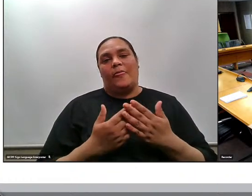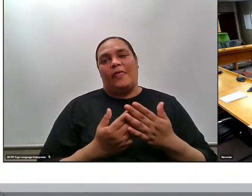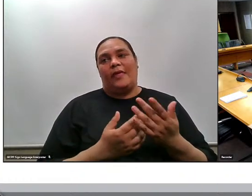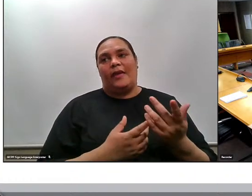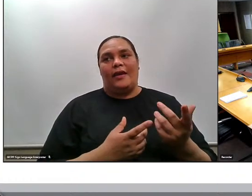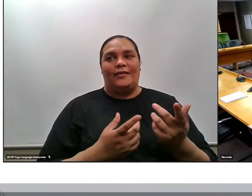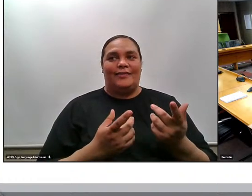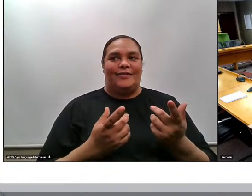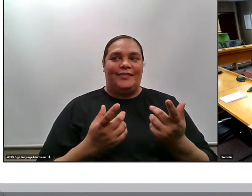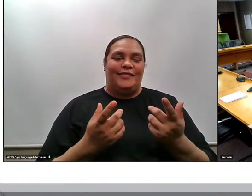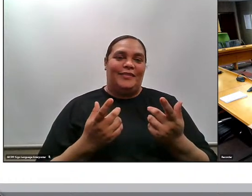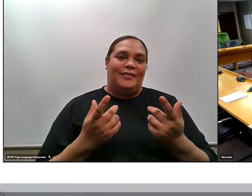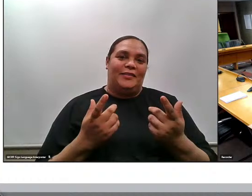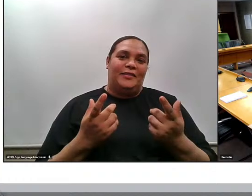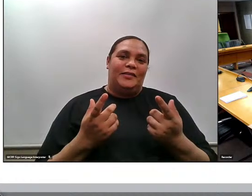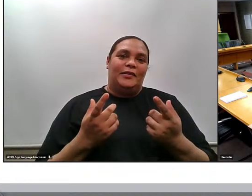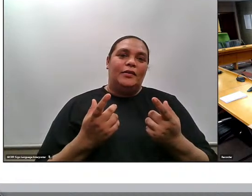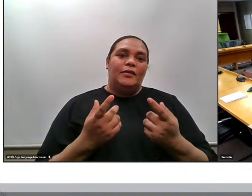to,